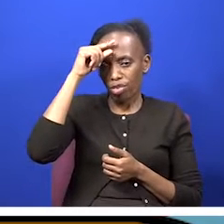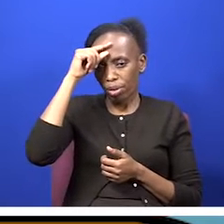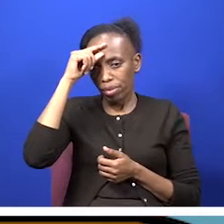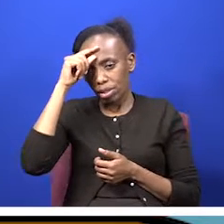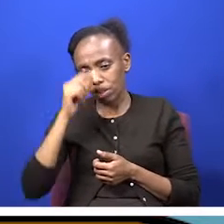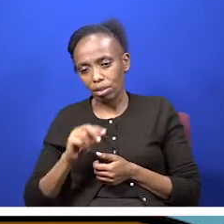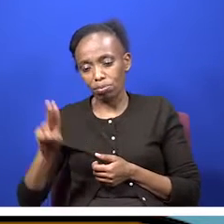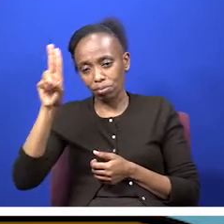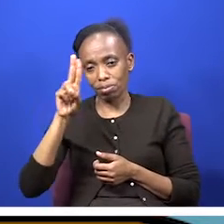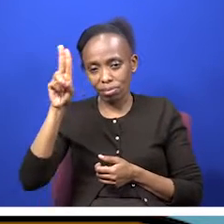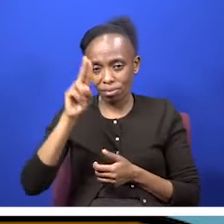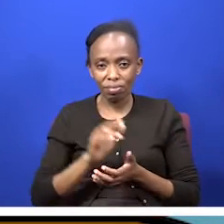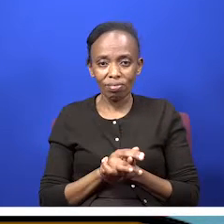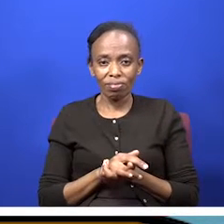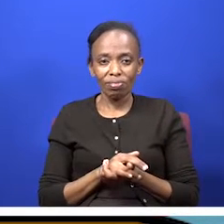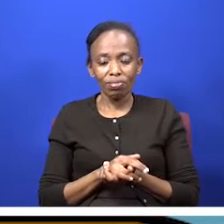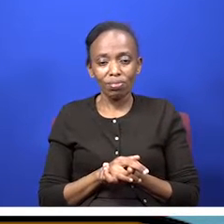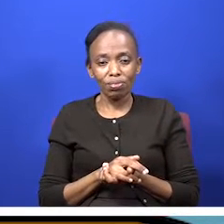Government is Uhuru Kenyatta.